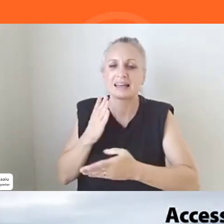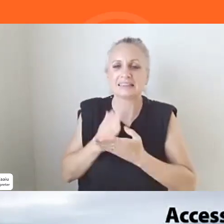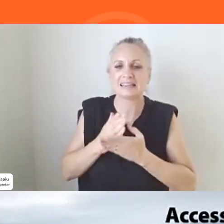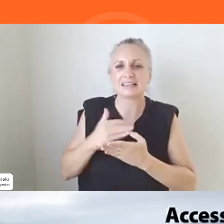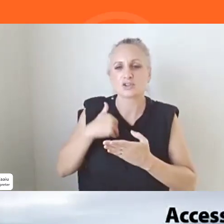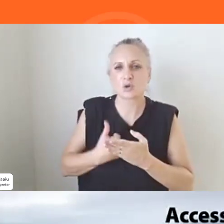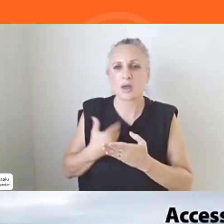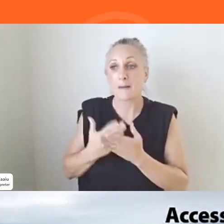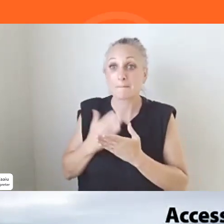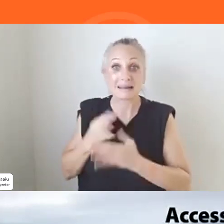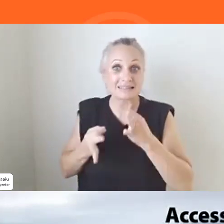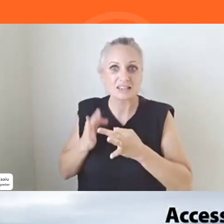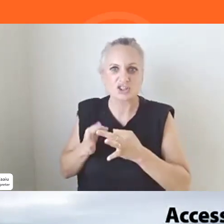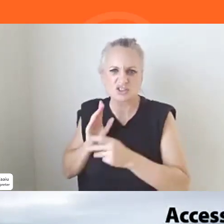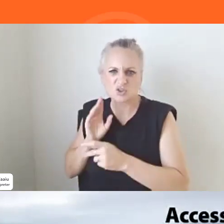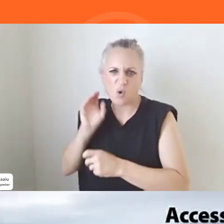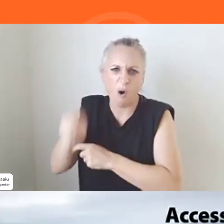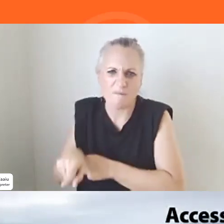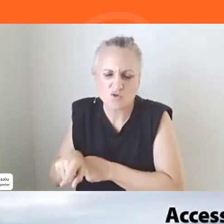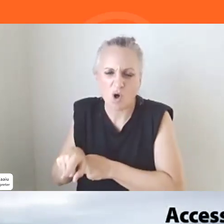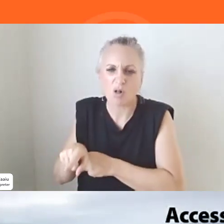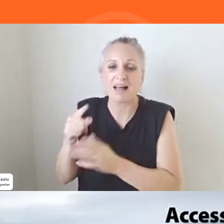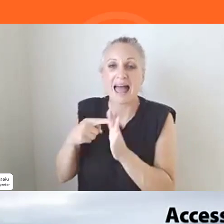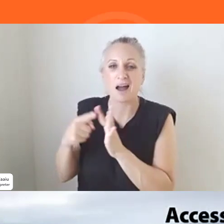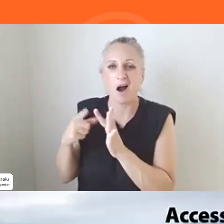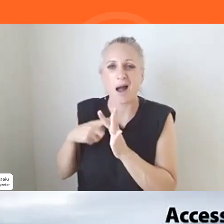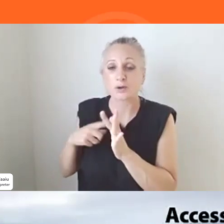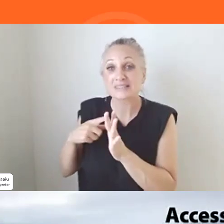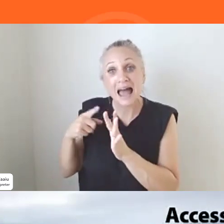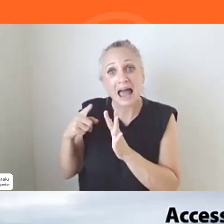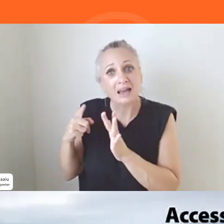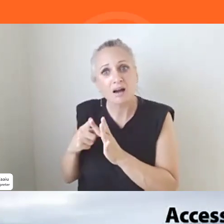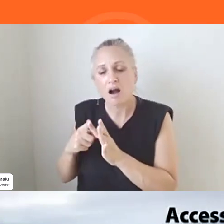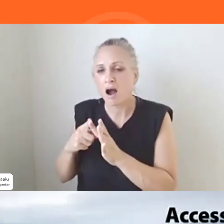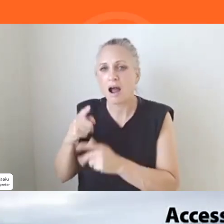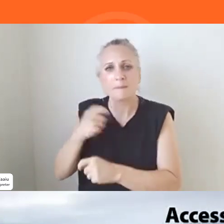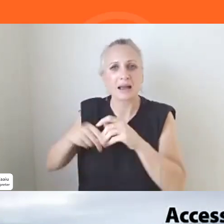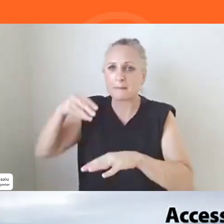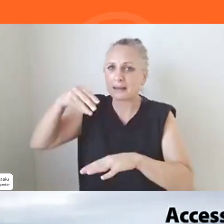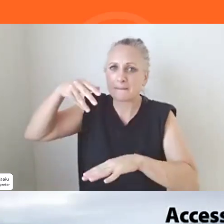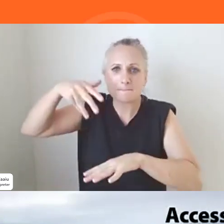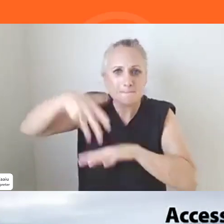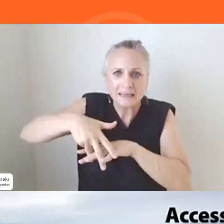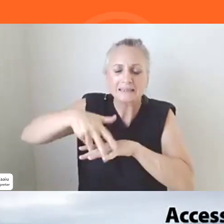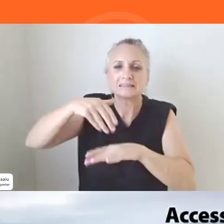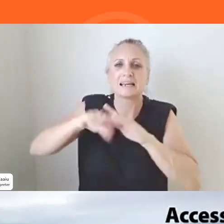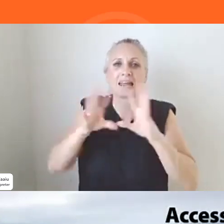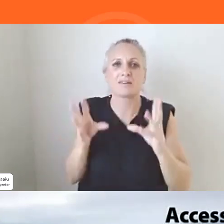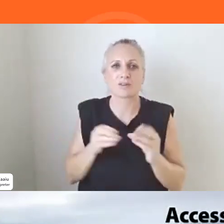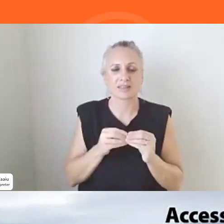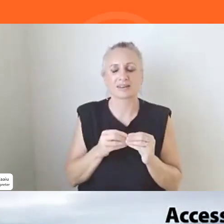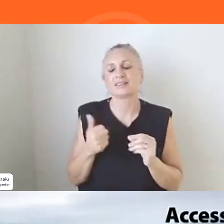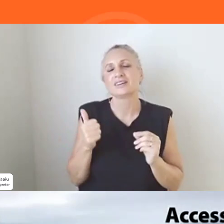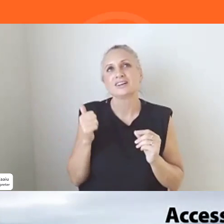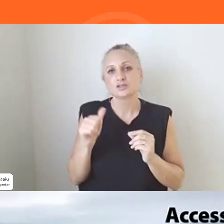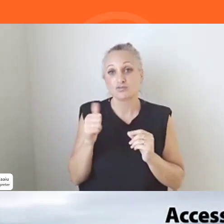entrenched and embedded, since it is moving so fast? Yeah, definitely. No, there always needs to be a